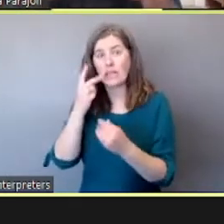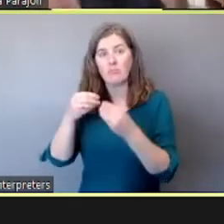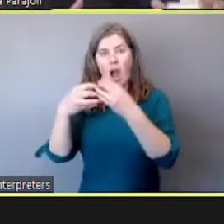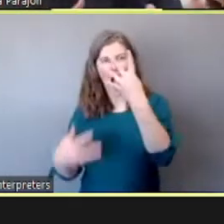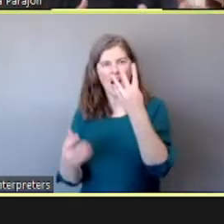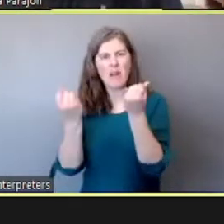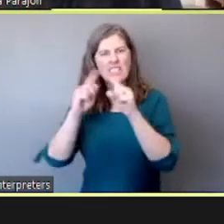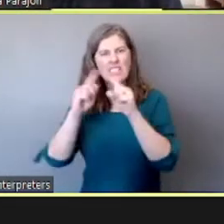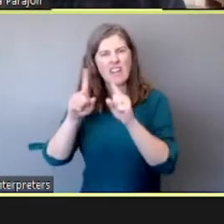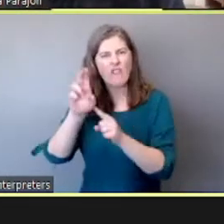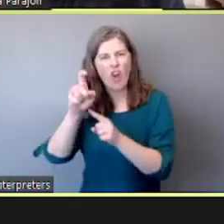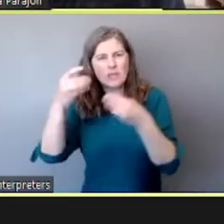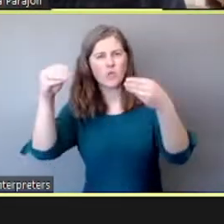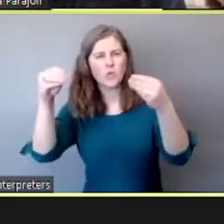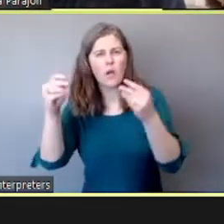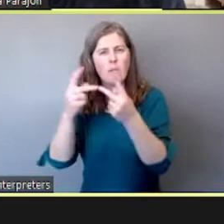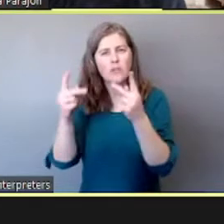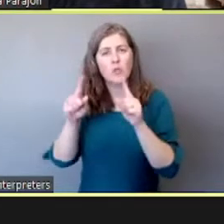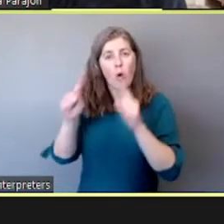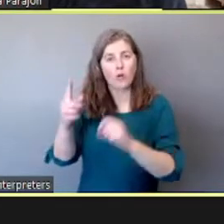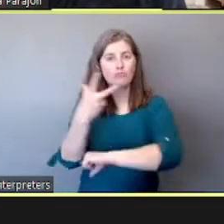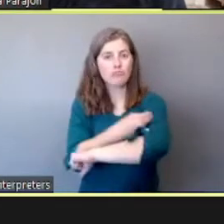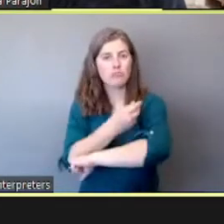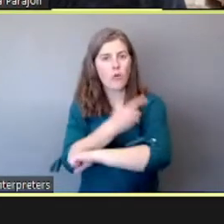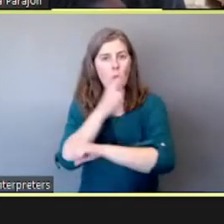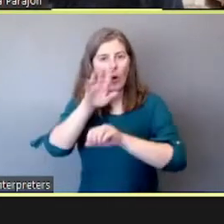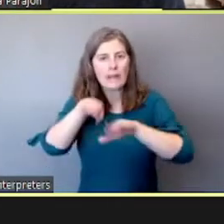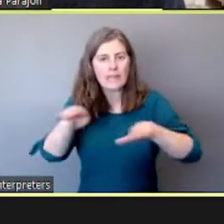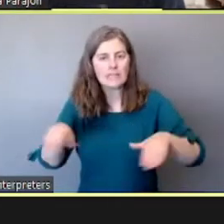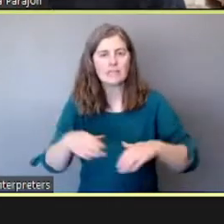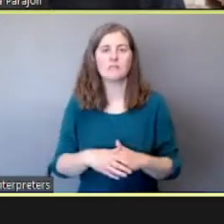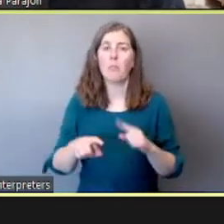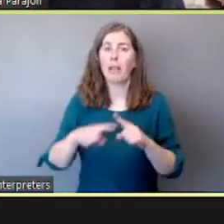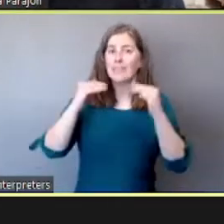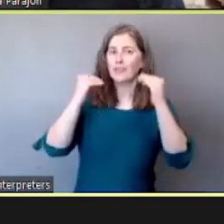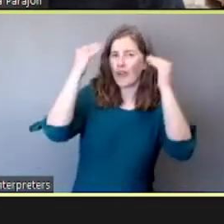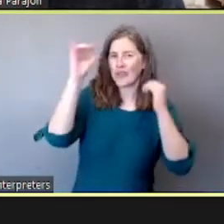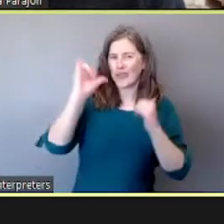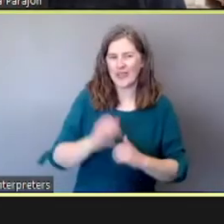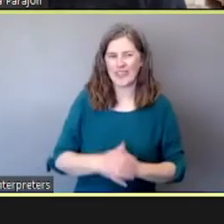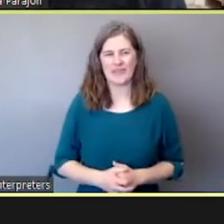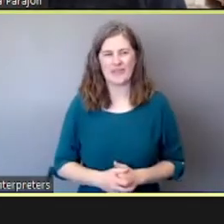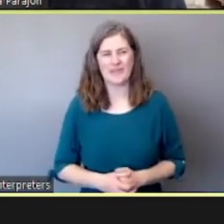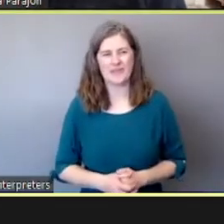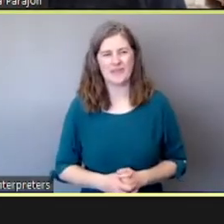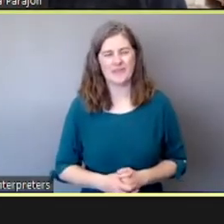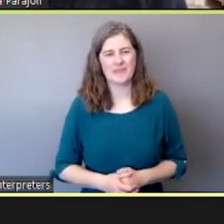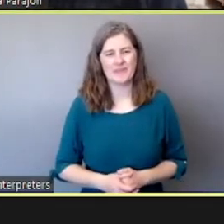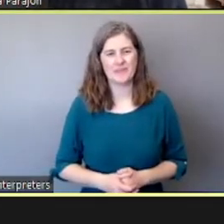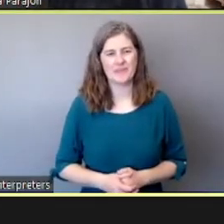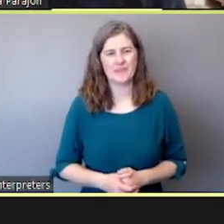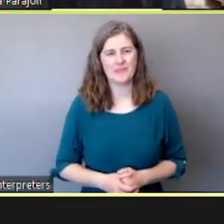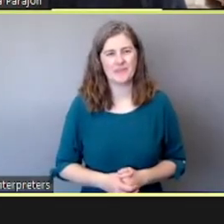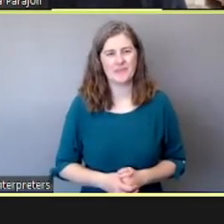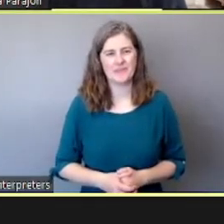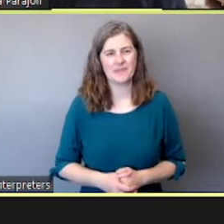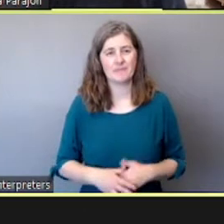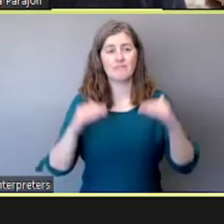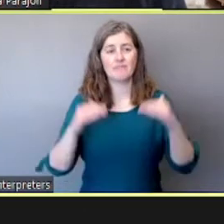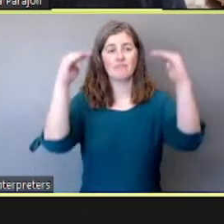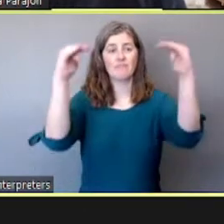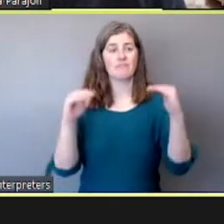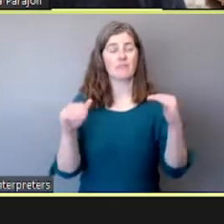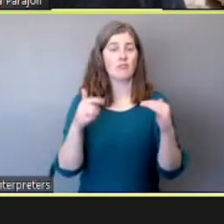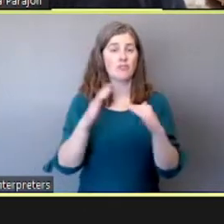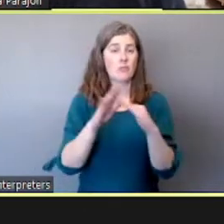pharmacies and places available to get shots for your kids and adults too. Next slide. Another thing we're